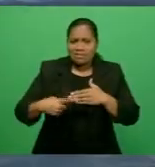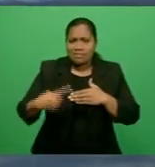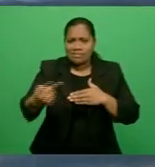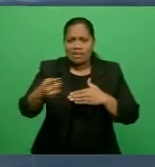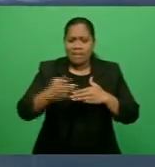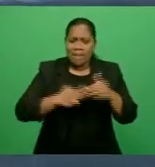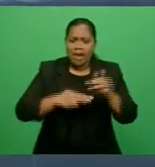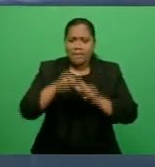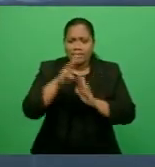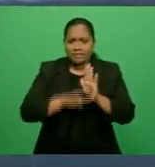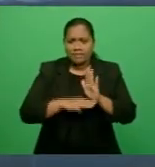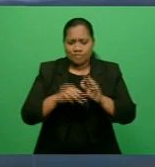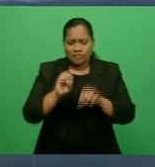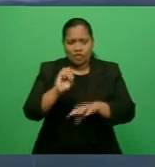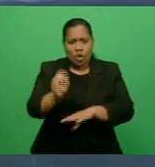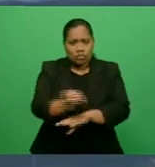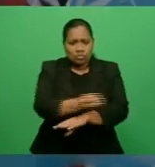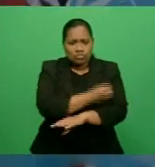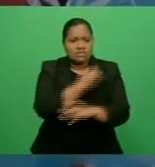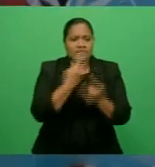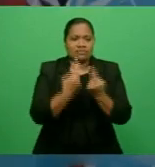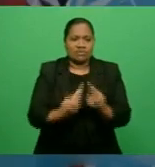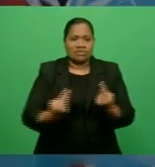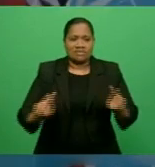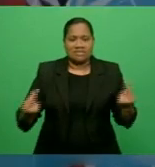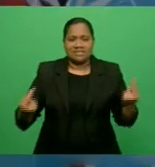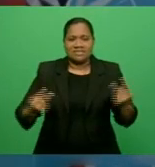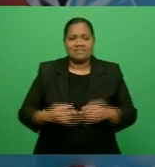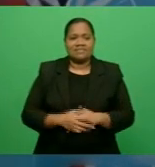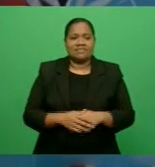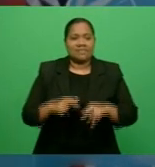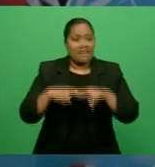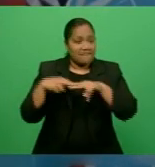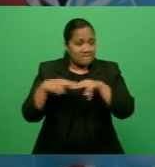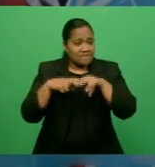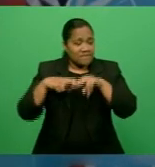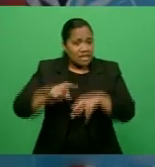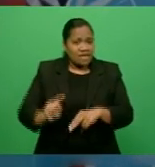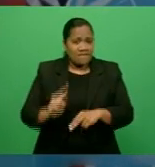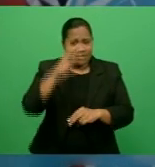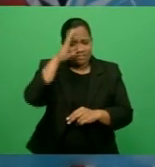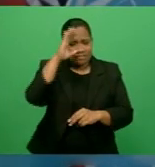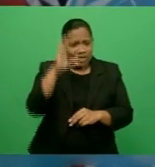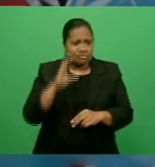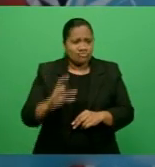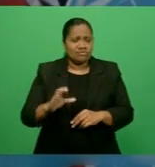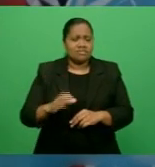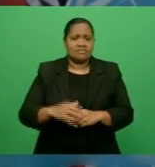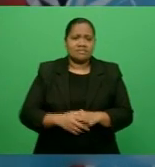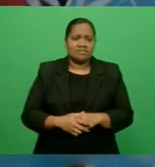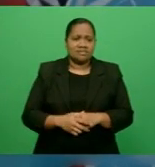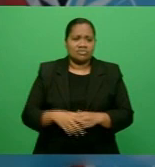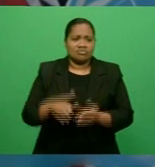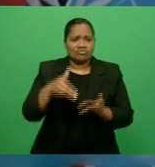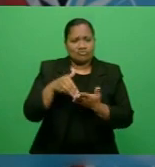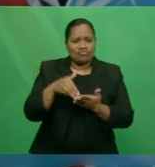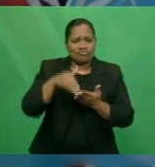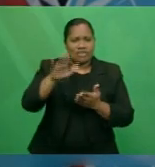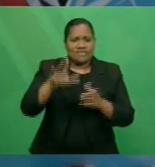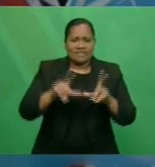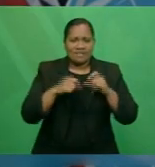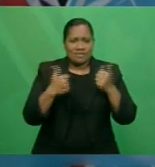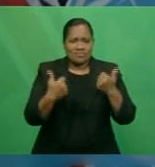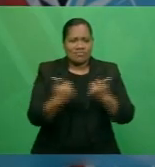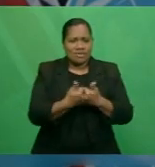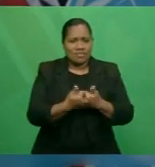the ocean and its resources. Fiji was the first country to ratify the Paris Agreement, as well as the first small